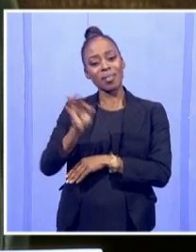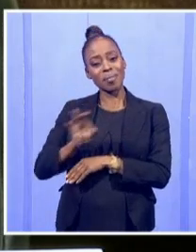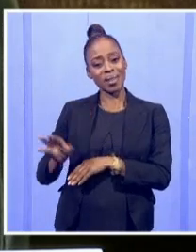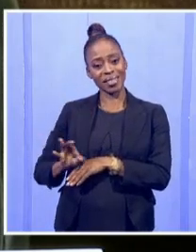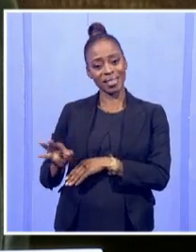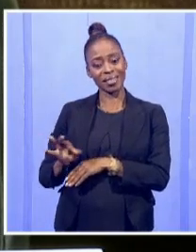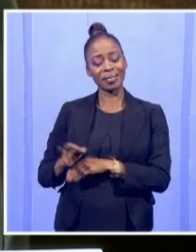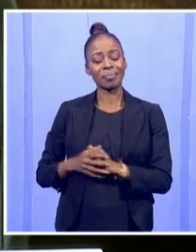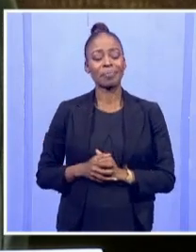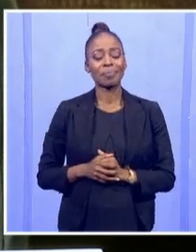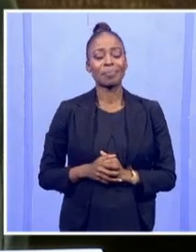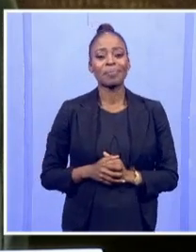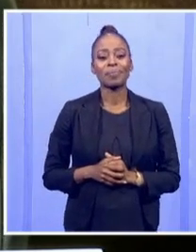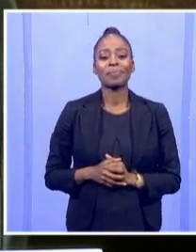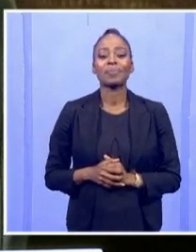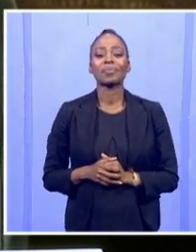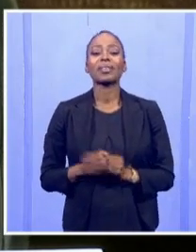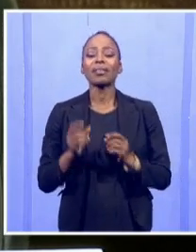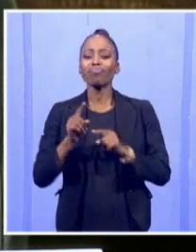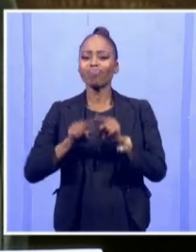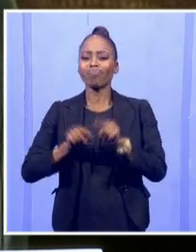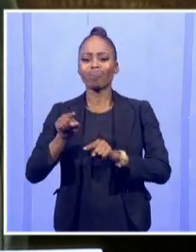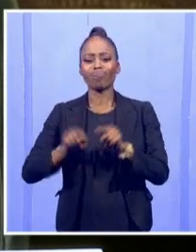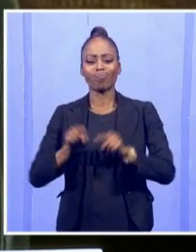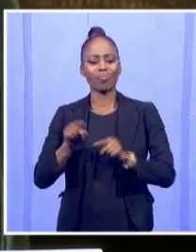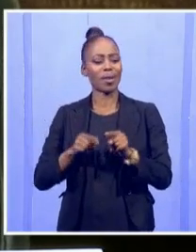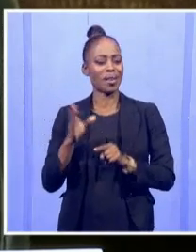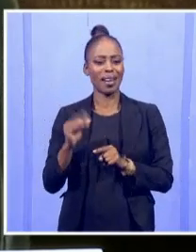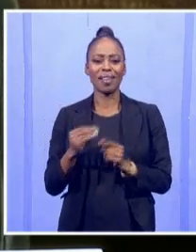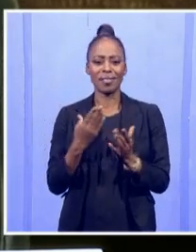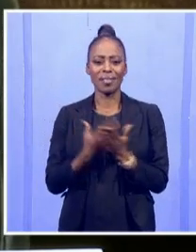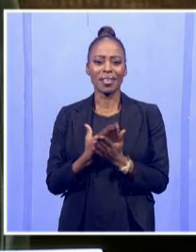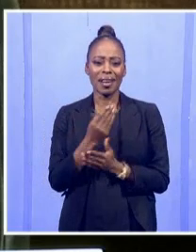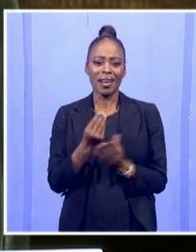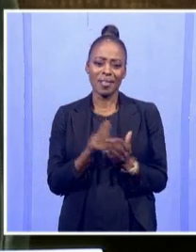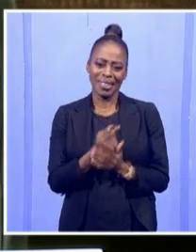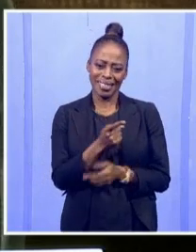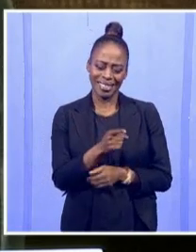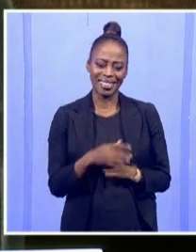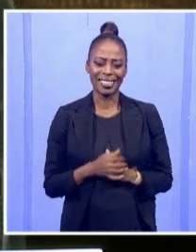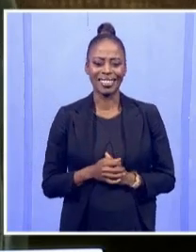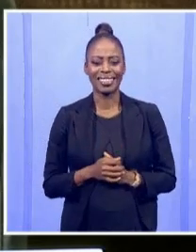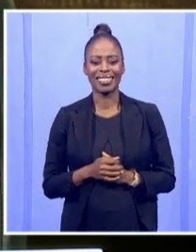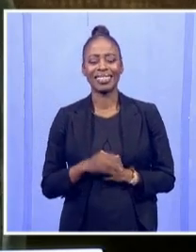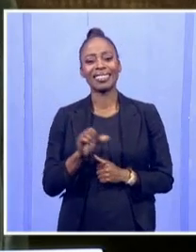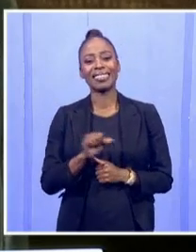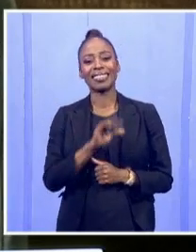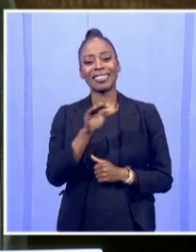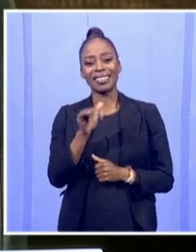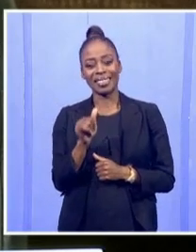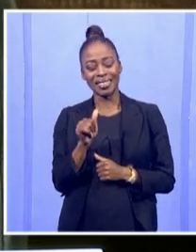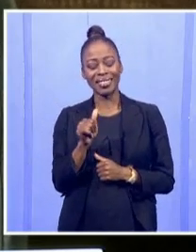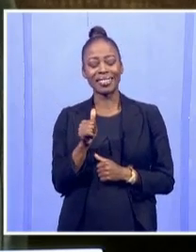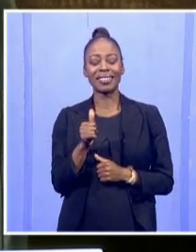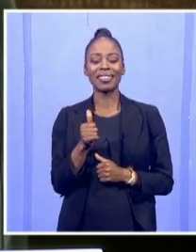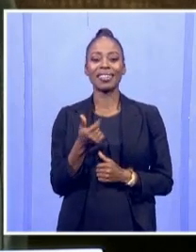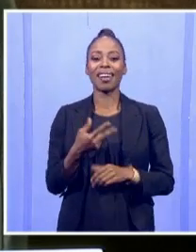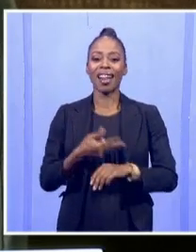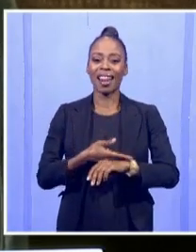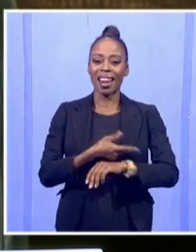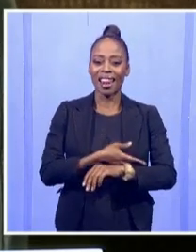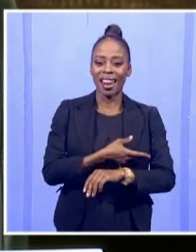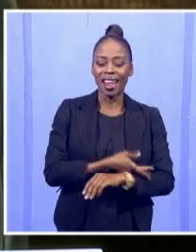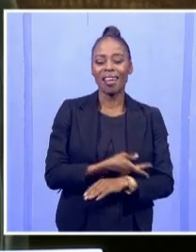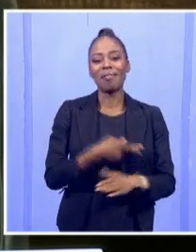imports. We have many other nuts you can have with these dates. South African lamb and beef has